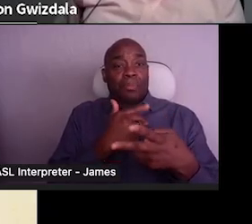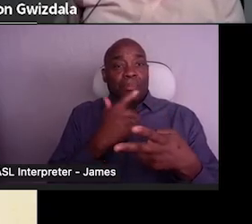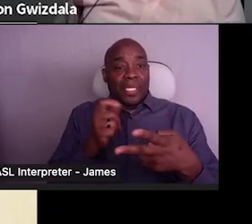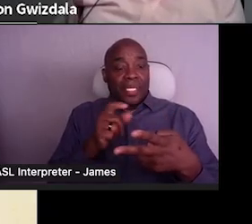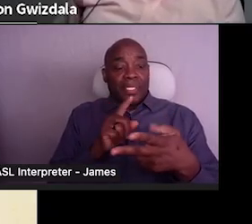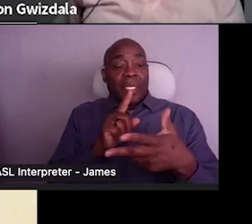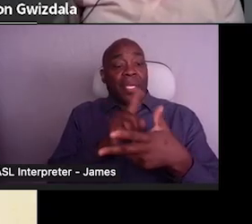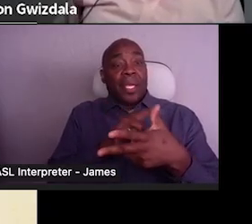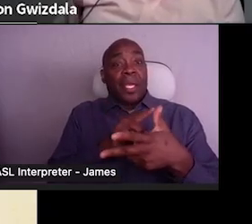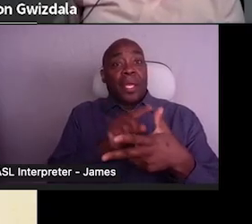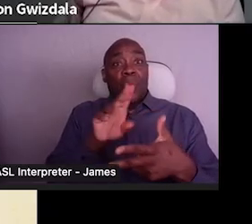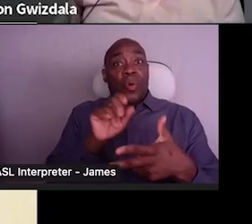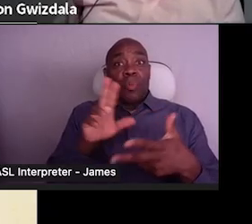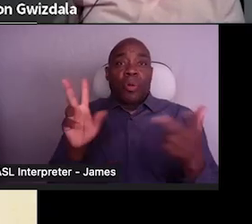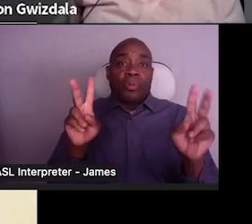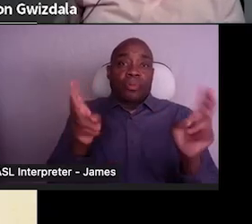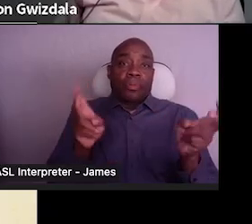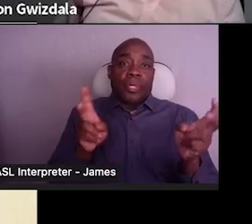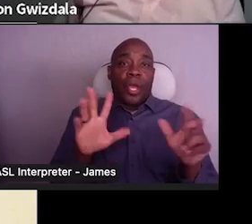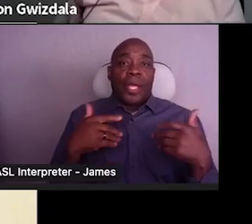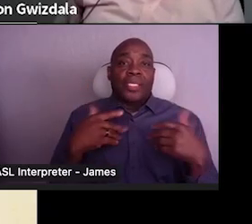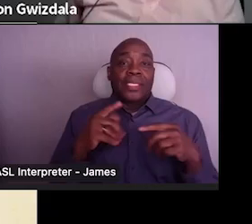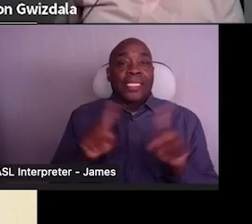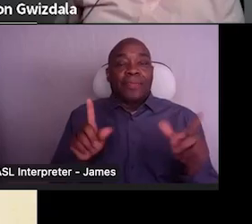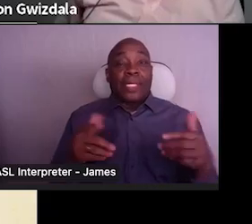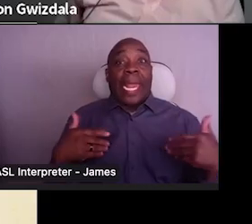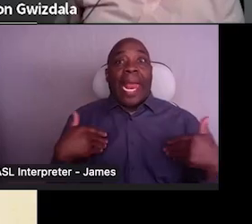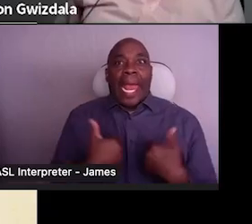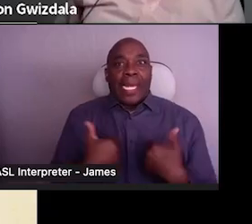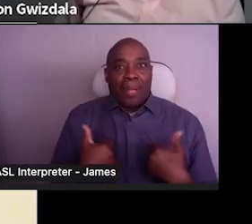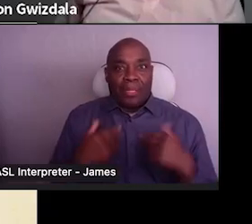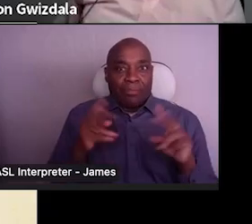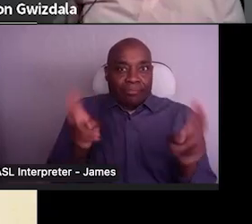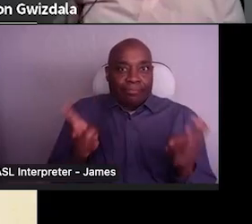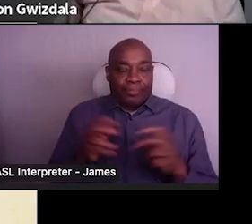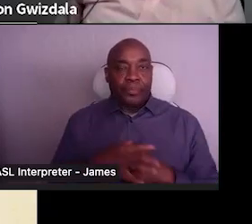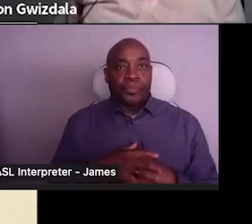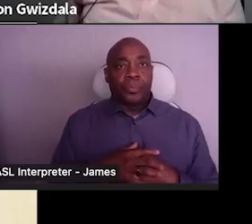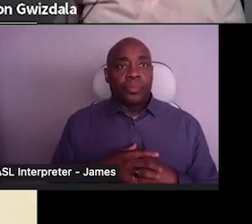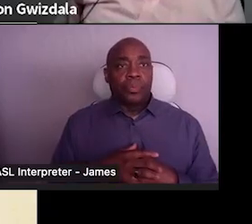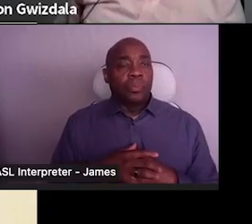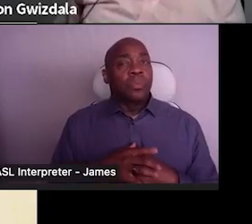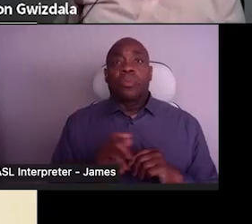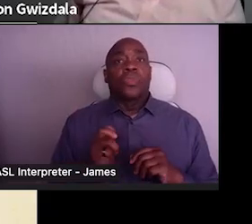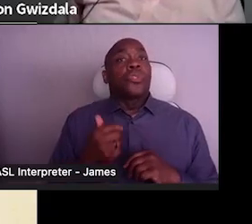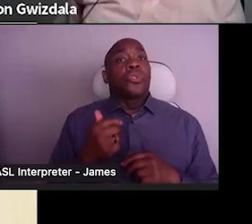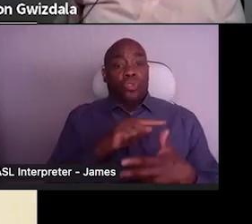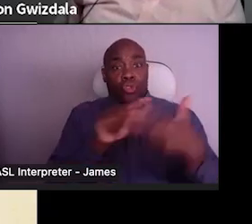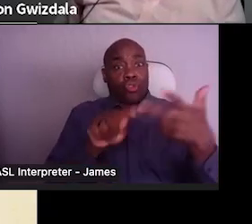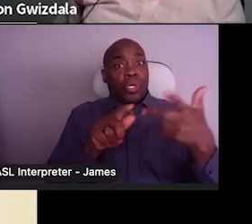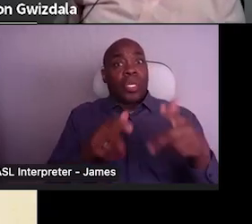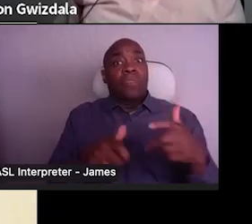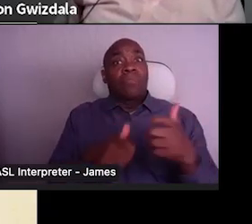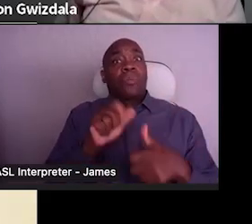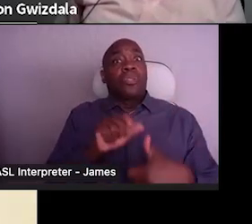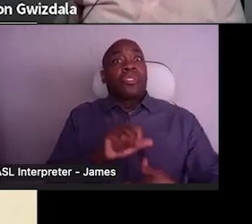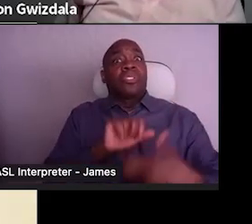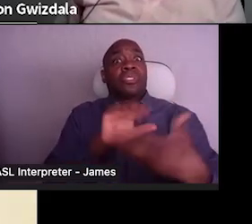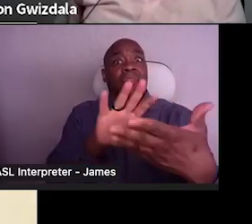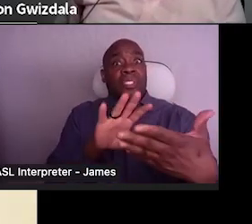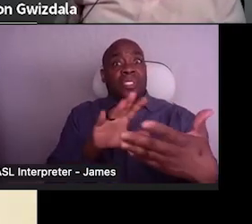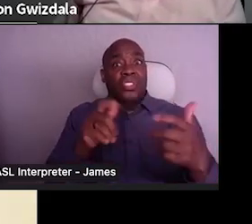because they're an animal, so to speak, all in and of themselves. But the three places that we face the